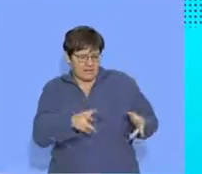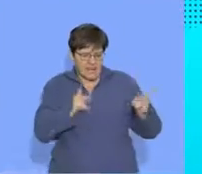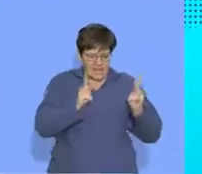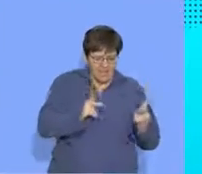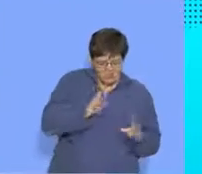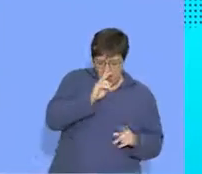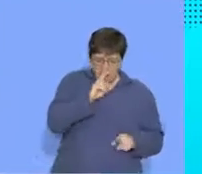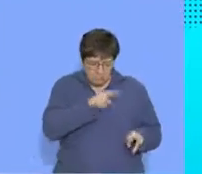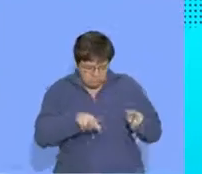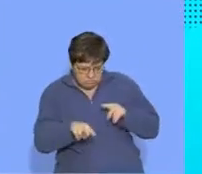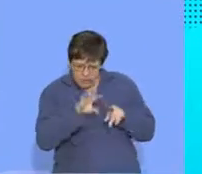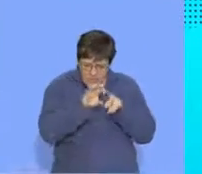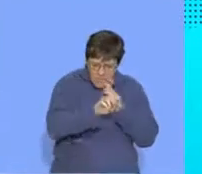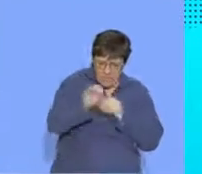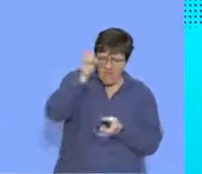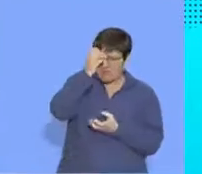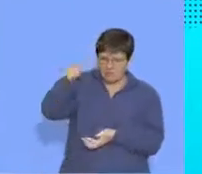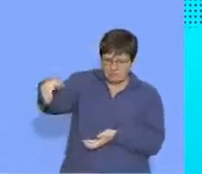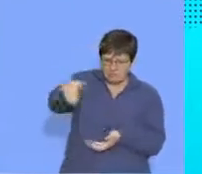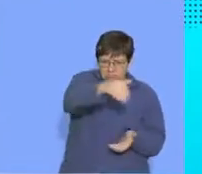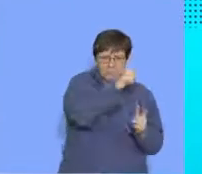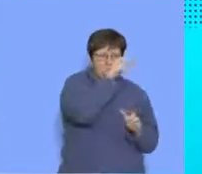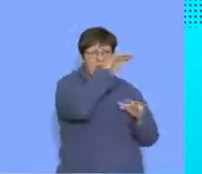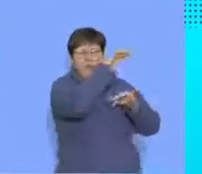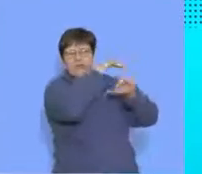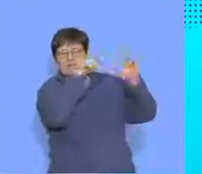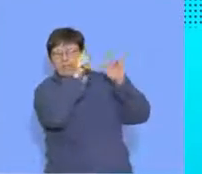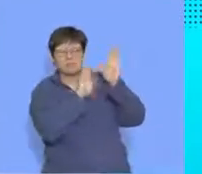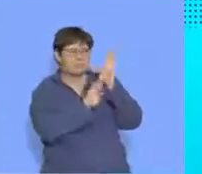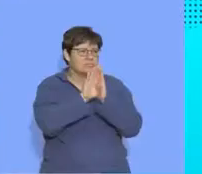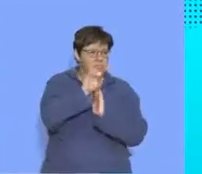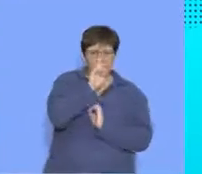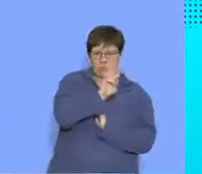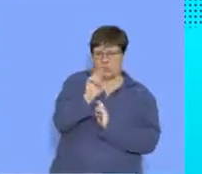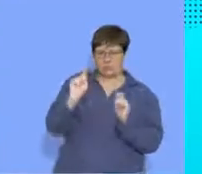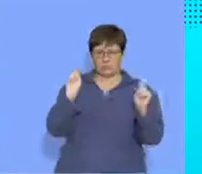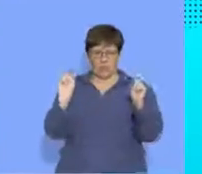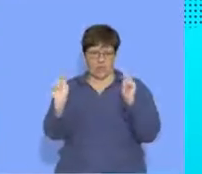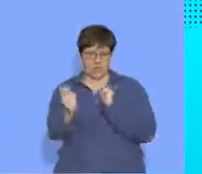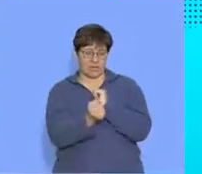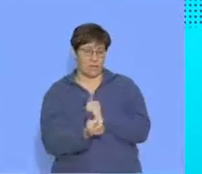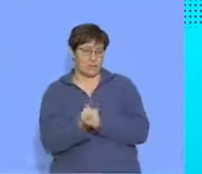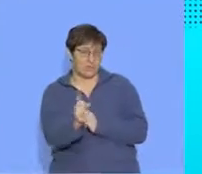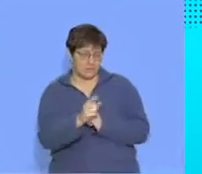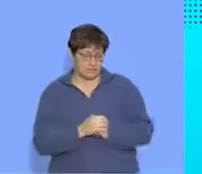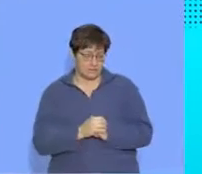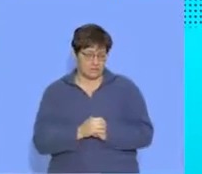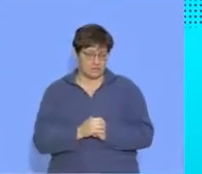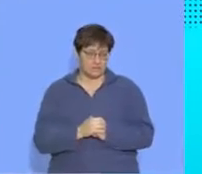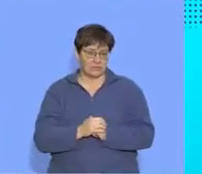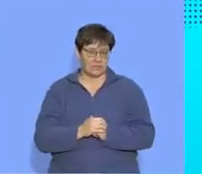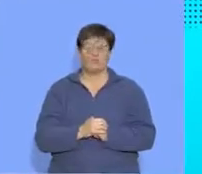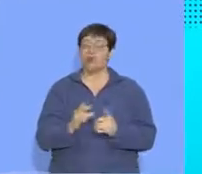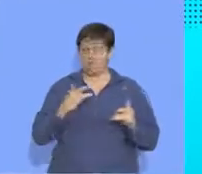field trying to capture data around what was the atmosphere and progressively looked at change. And so this concern hasn't been something that has